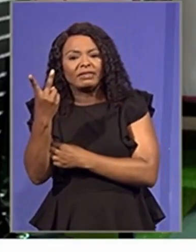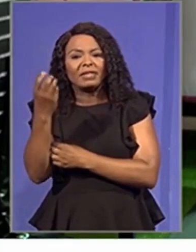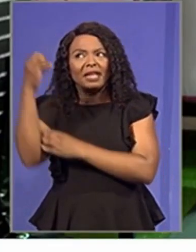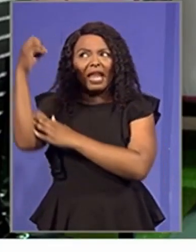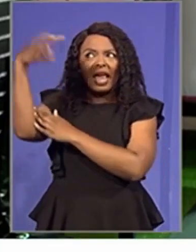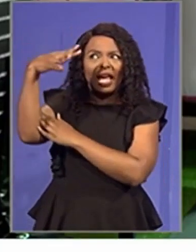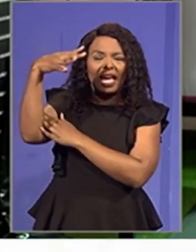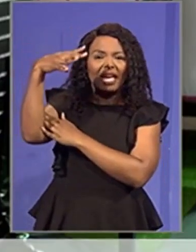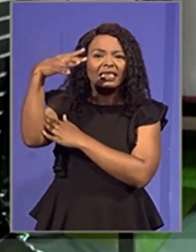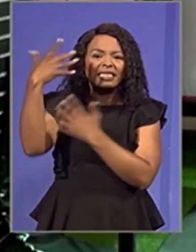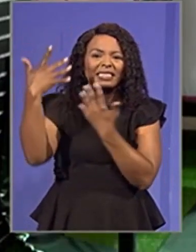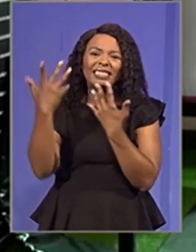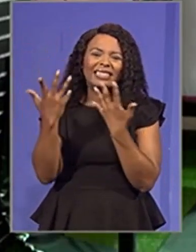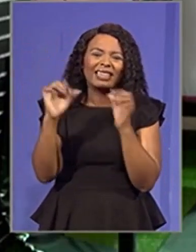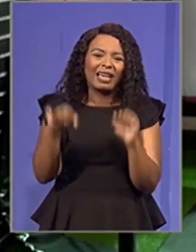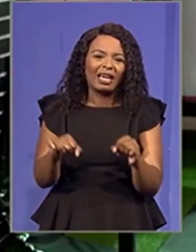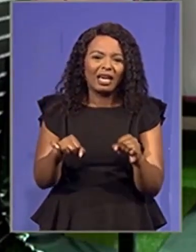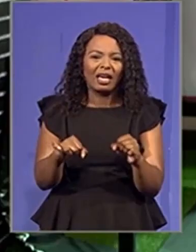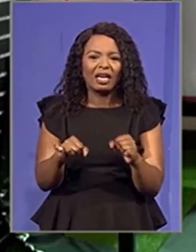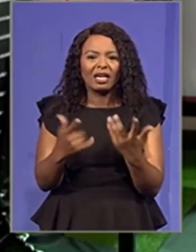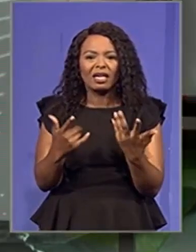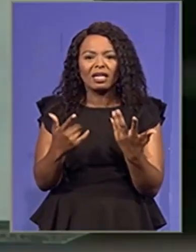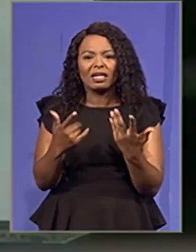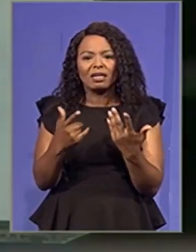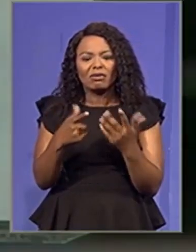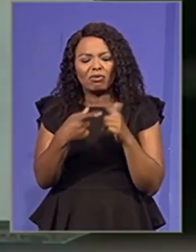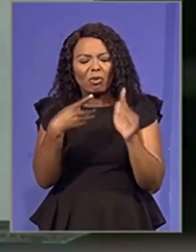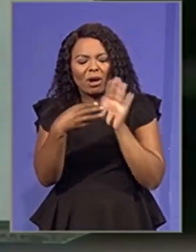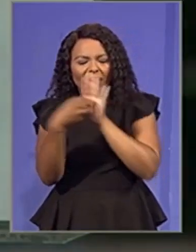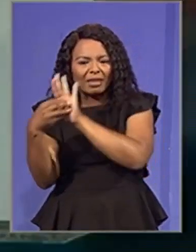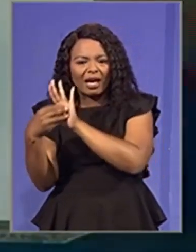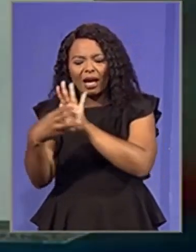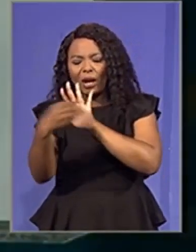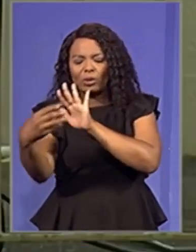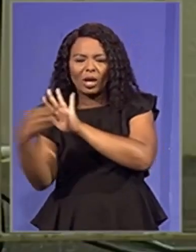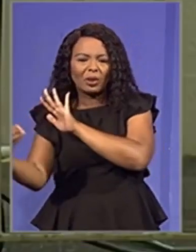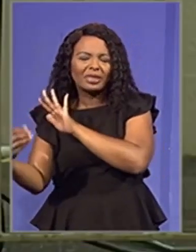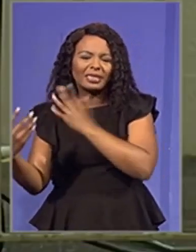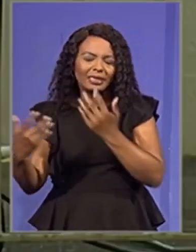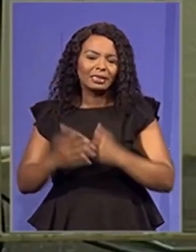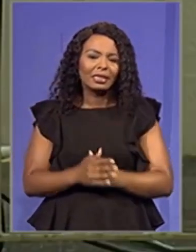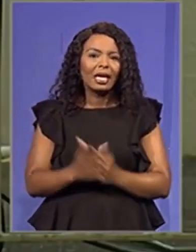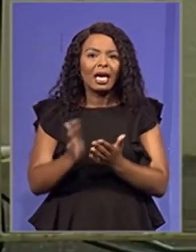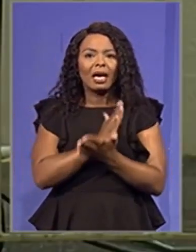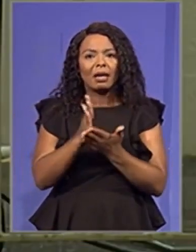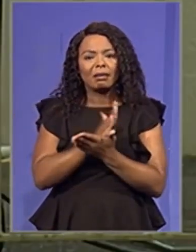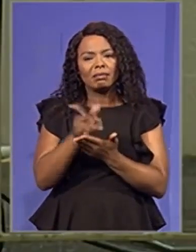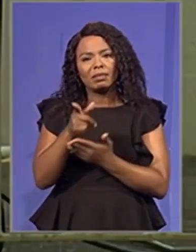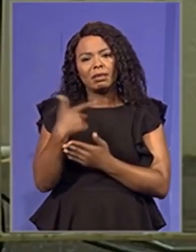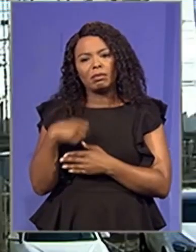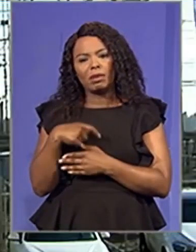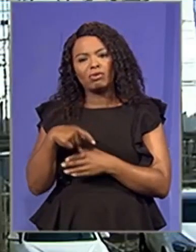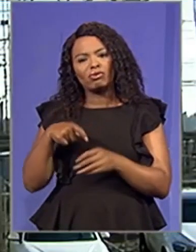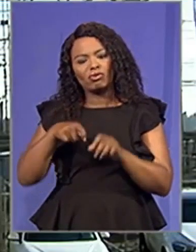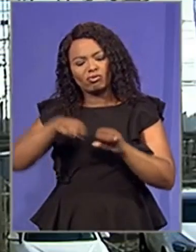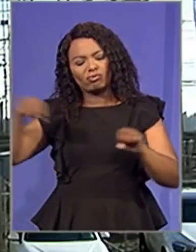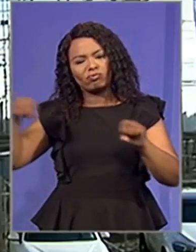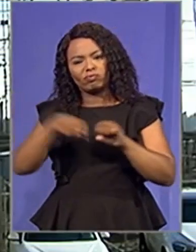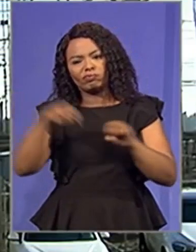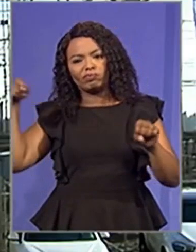and just get our speakers out of the car. Bommasepala ba bang ba sebedisa maano a bona a ho fehla motlakase.